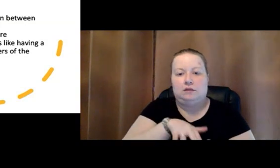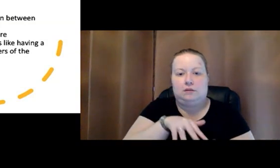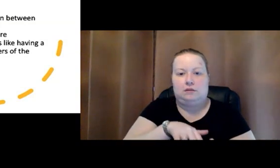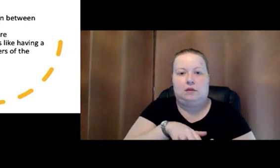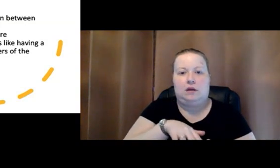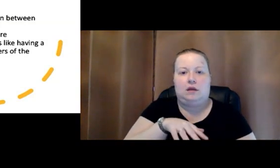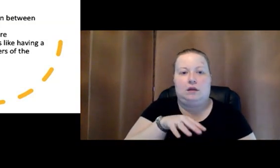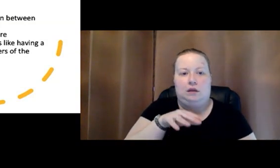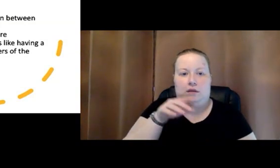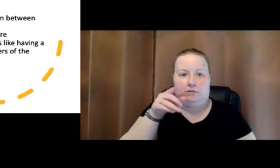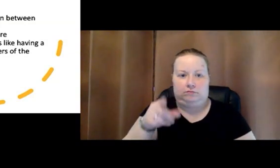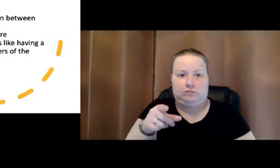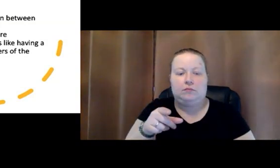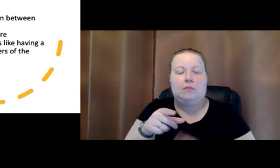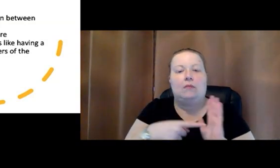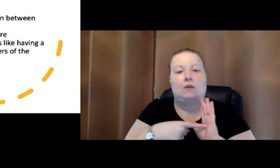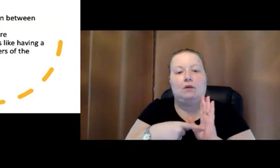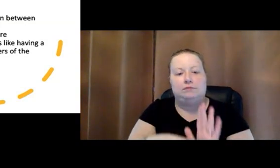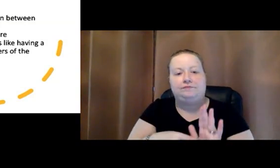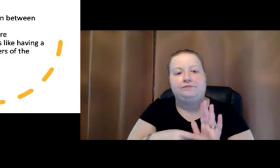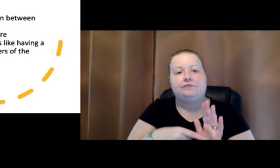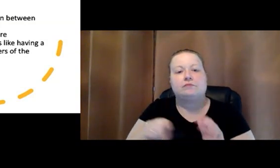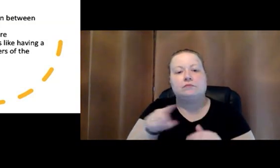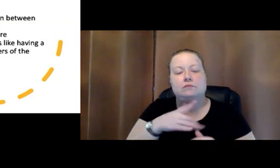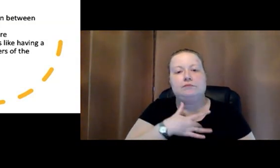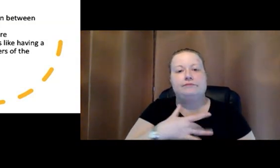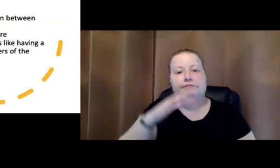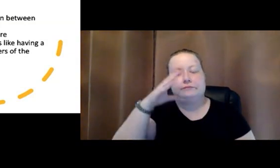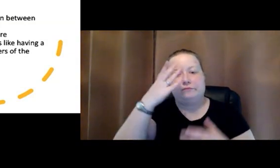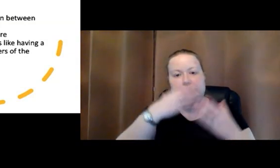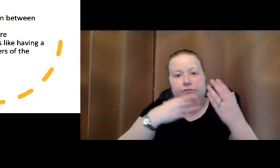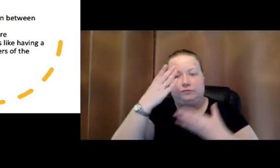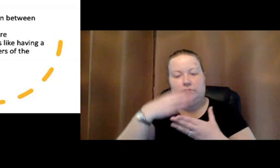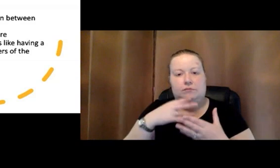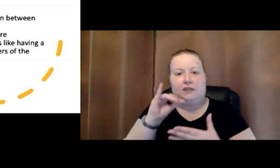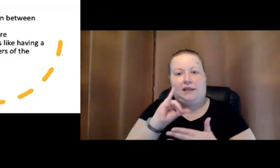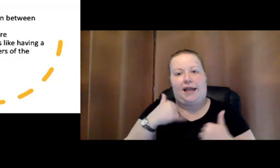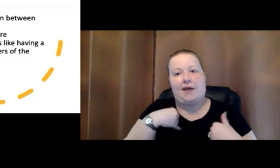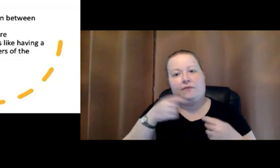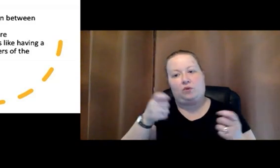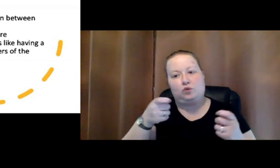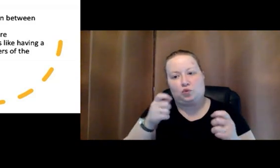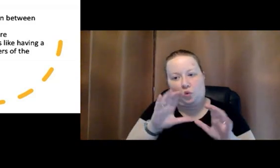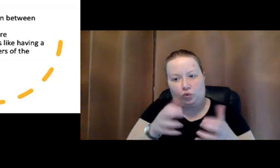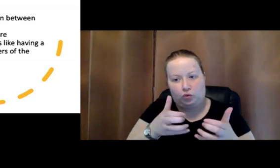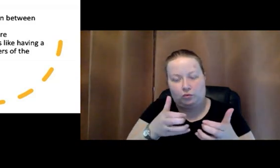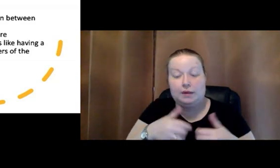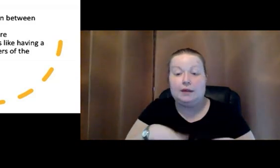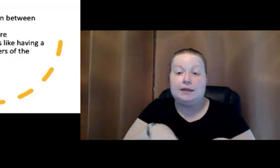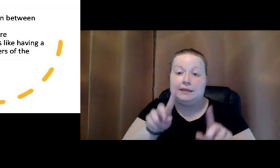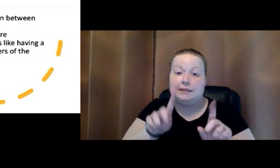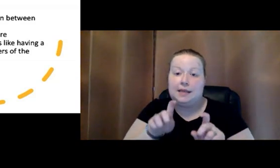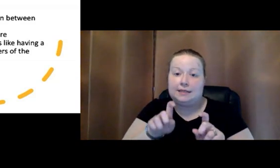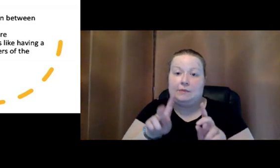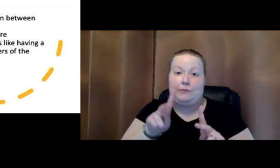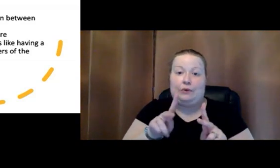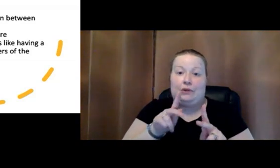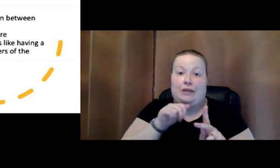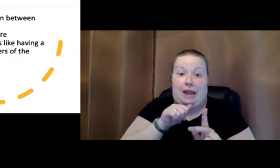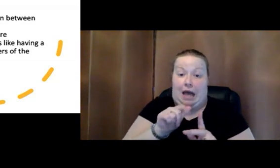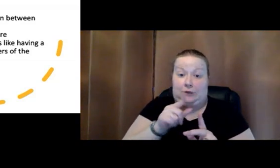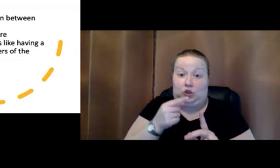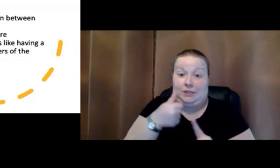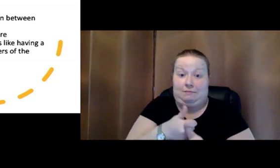and Margaret Burnett showing evidence that they often miss things like having a control group, testing people other than themselves when they write an